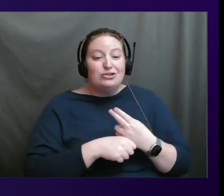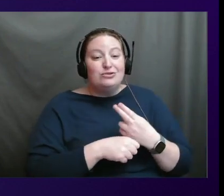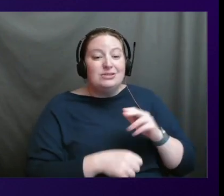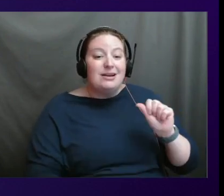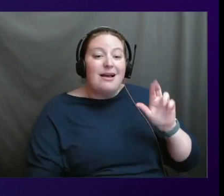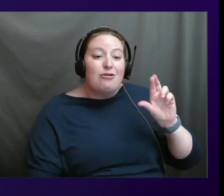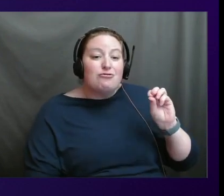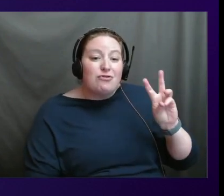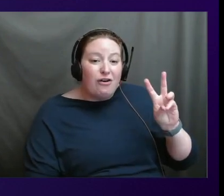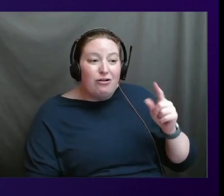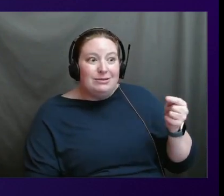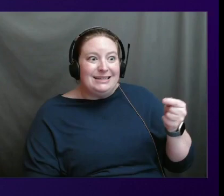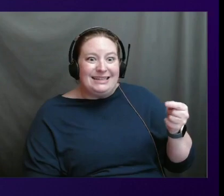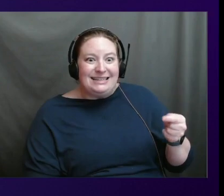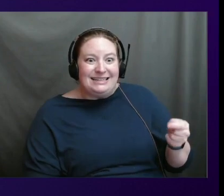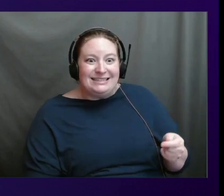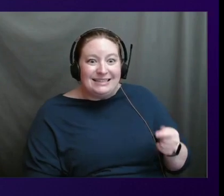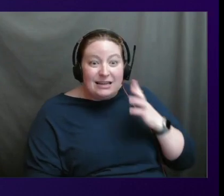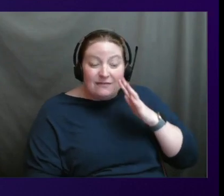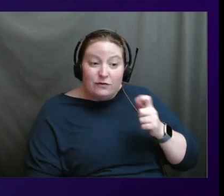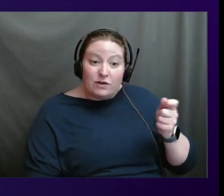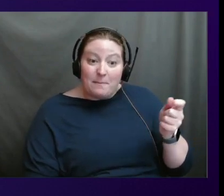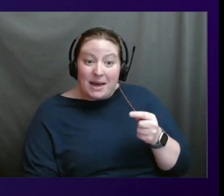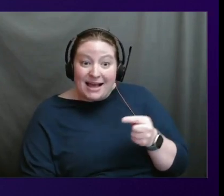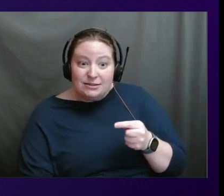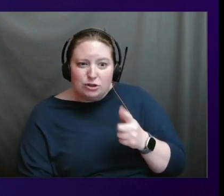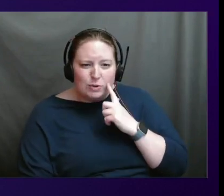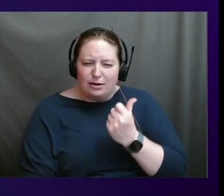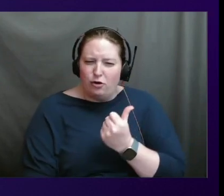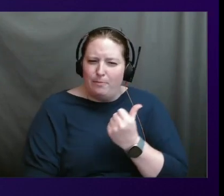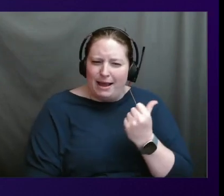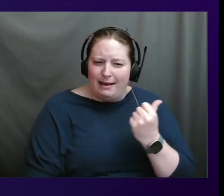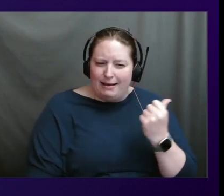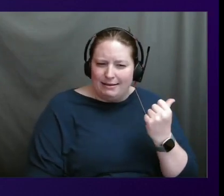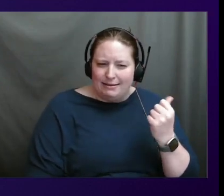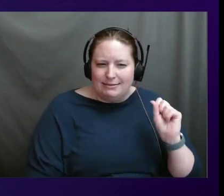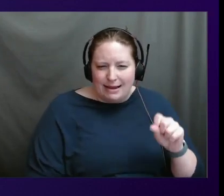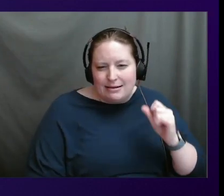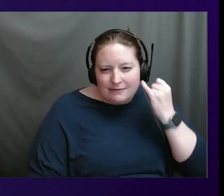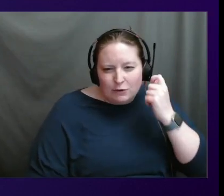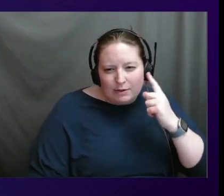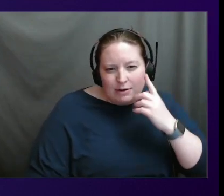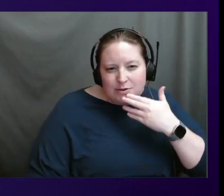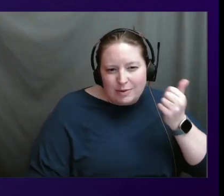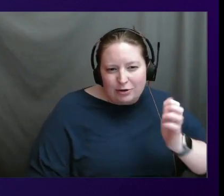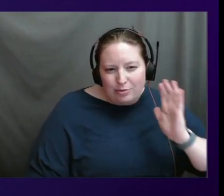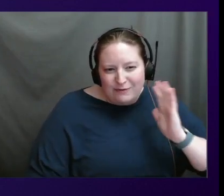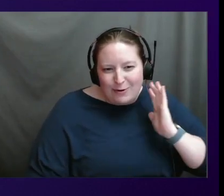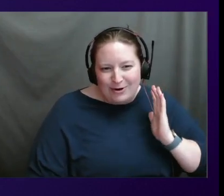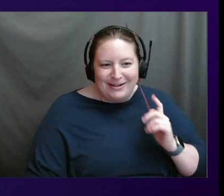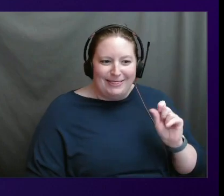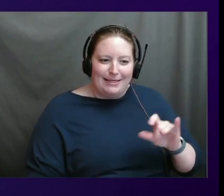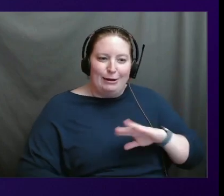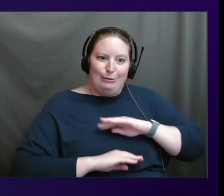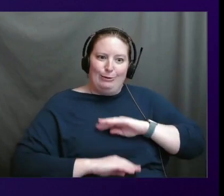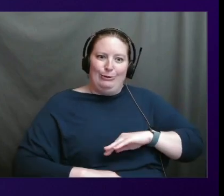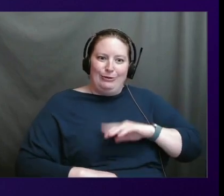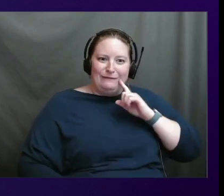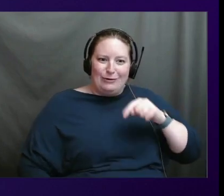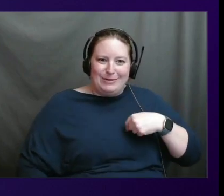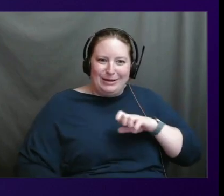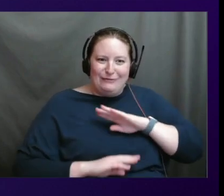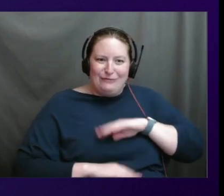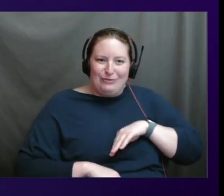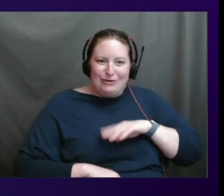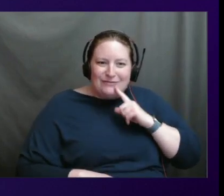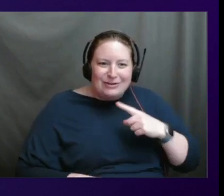them. And just if you've gone past one, you can go back with the arrow keys as well if you thought it was better in the first place, which was very reassuring to me as someone that's